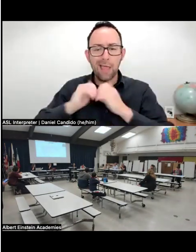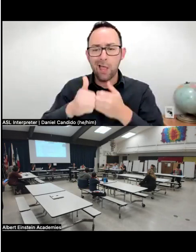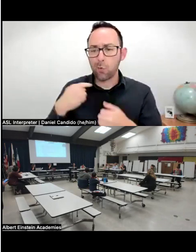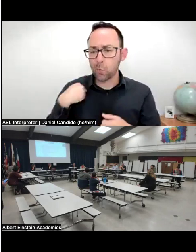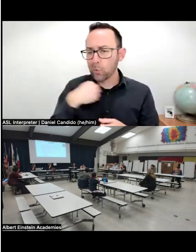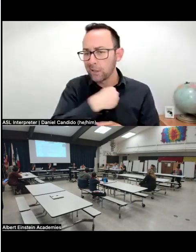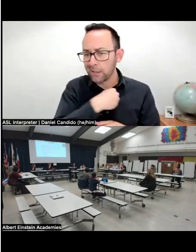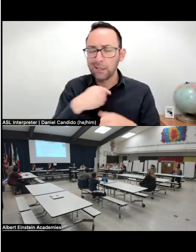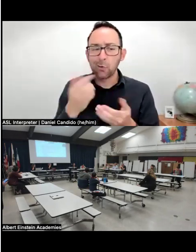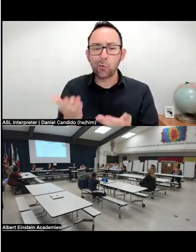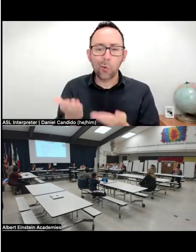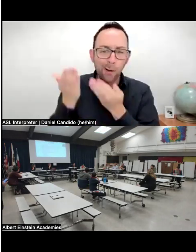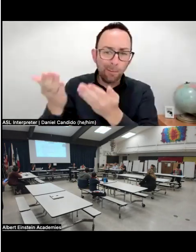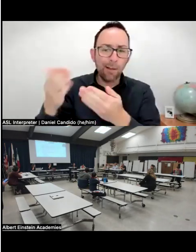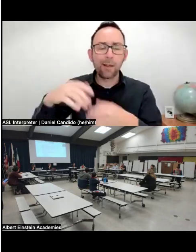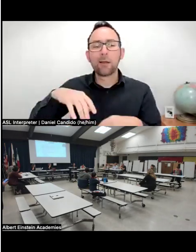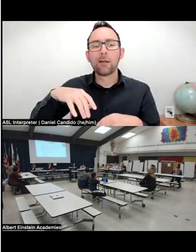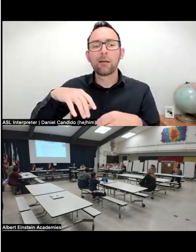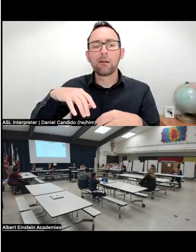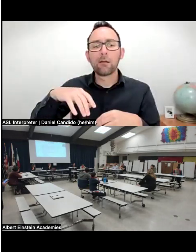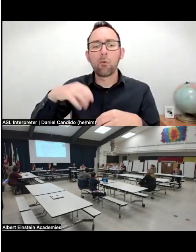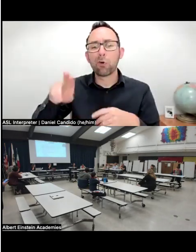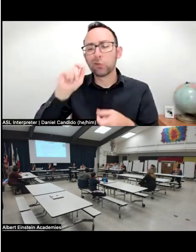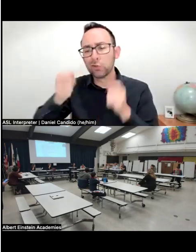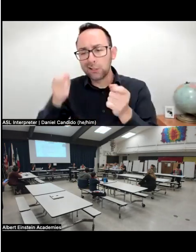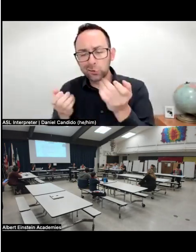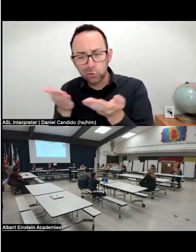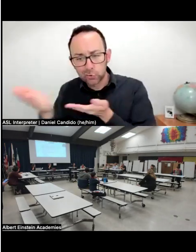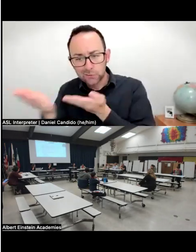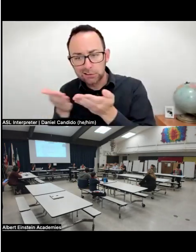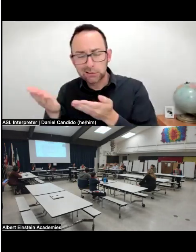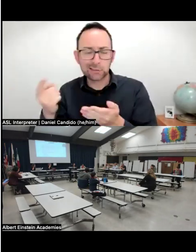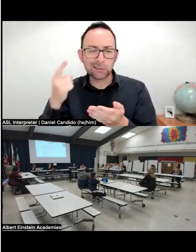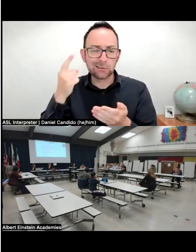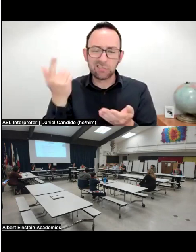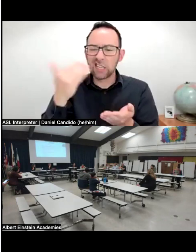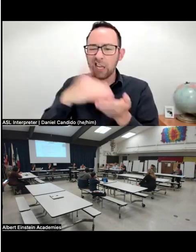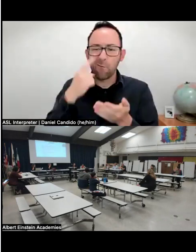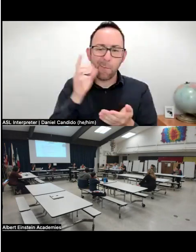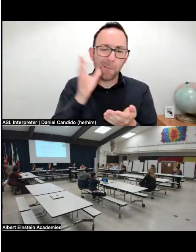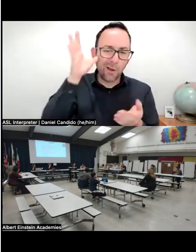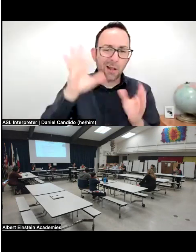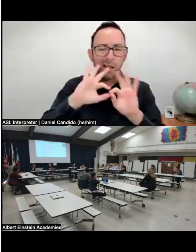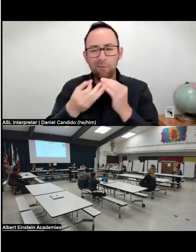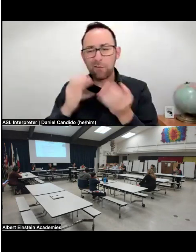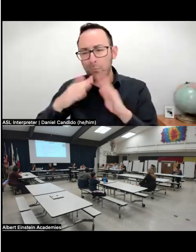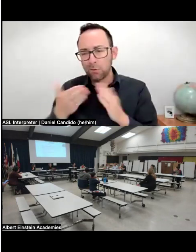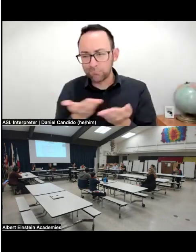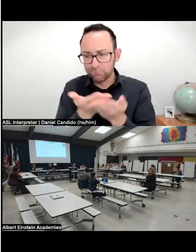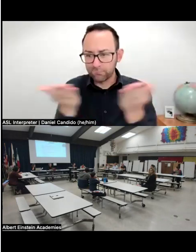make recommendations or lift things to the surface as being meaningful for our parent and family community. So you'll